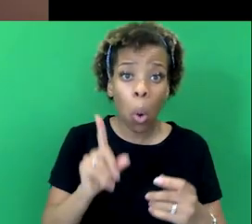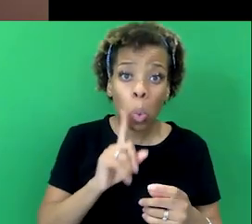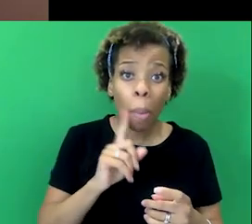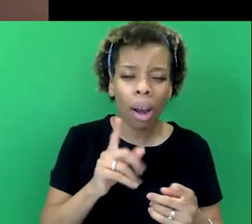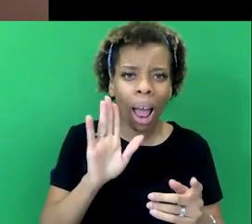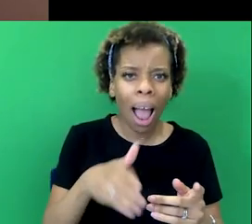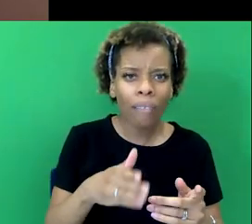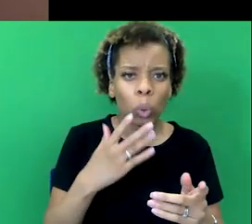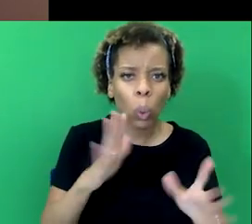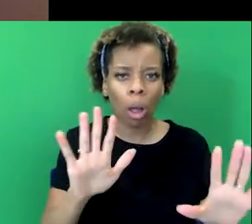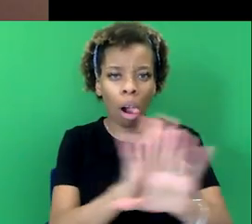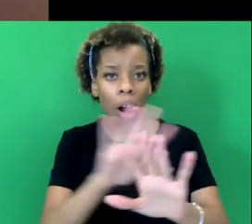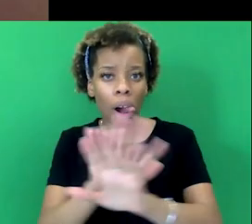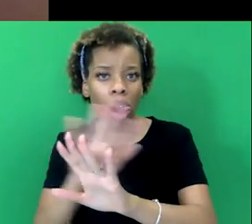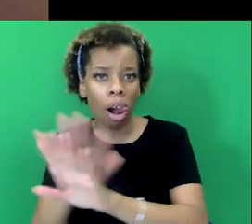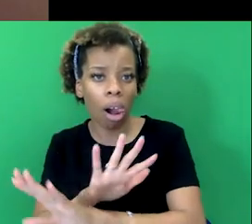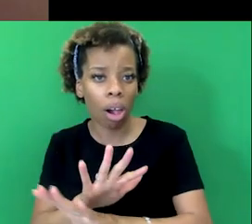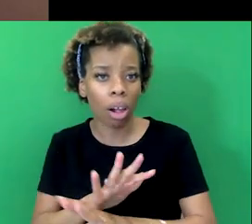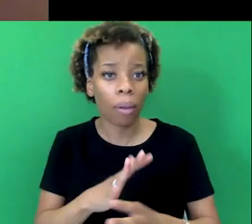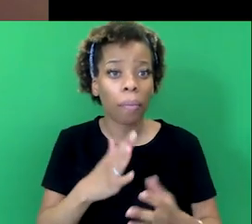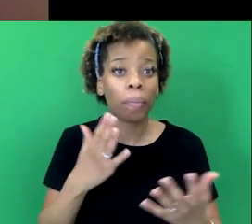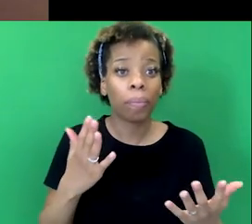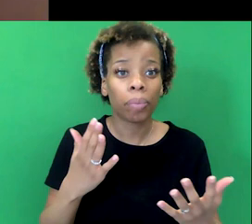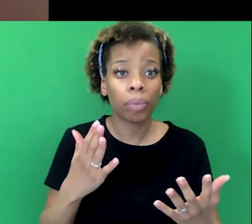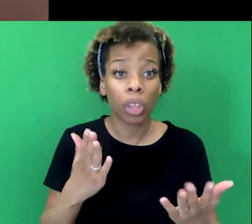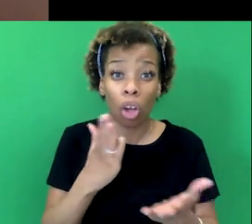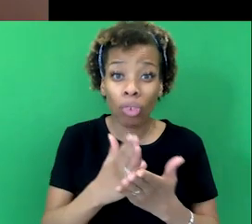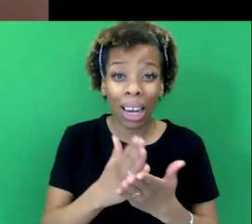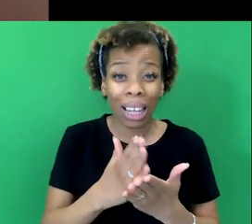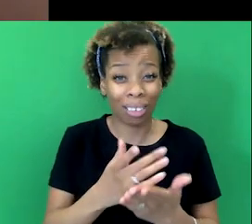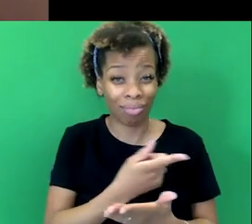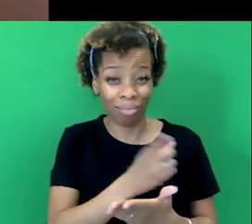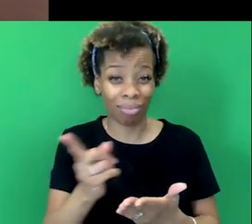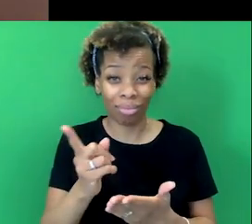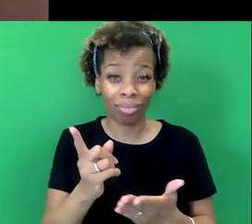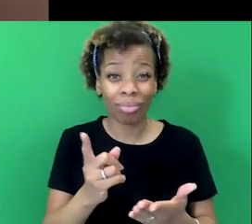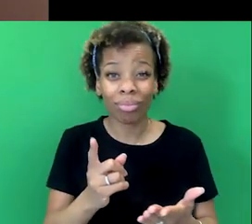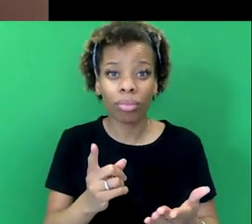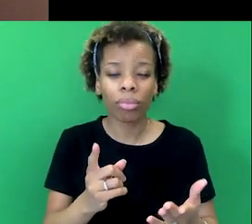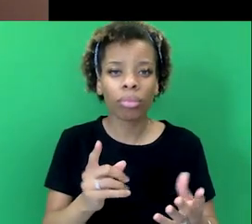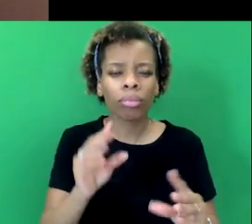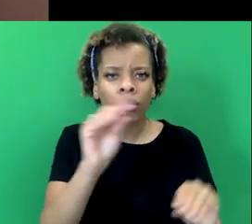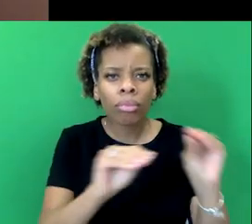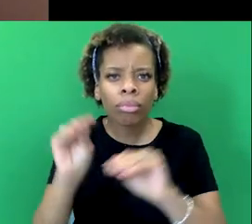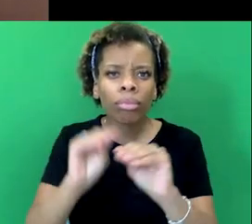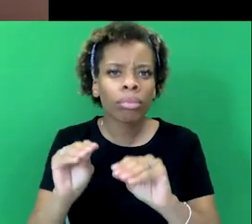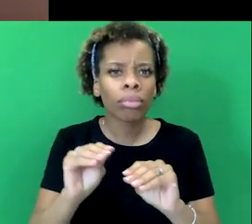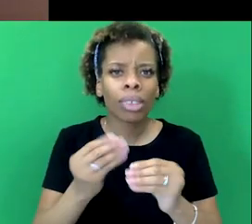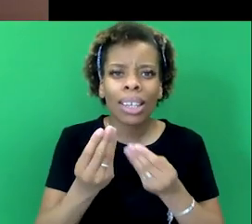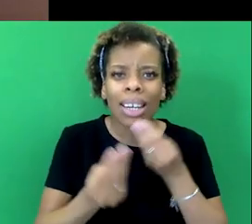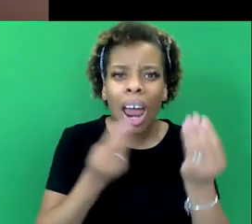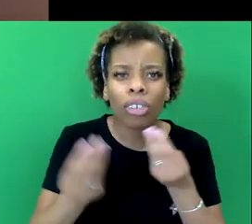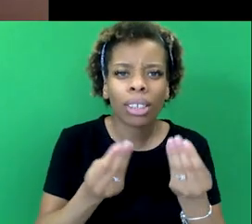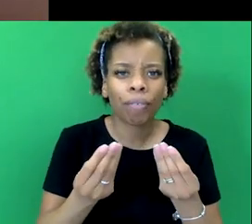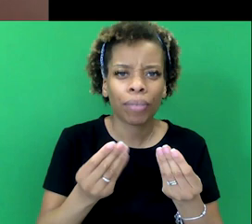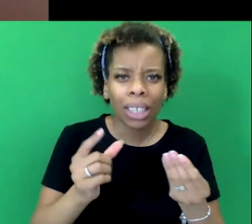out. And what little we had then had to be, in a creative way, formed into characters and narrative and so